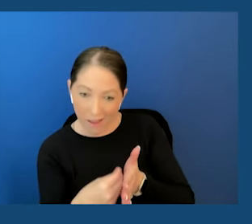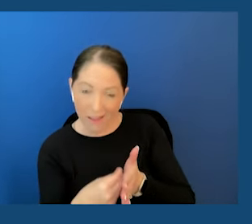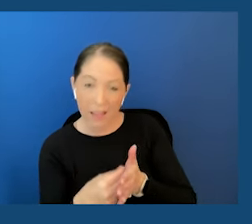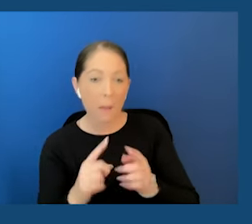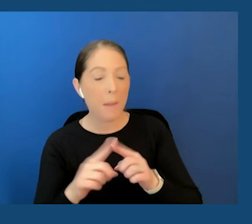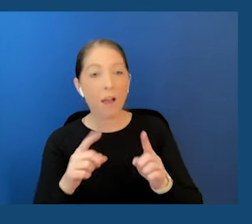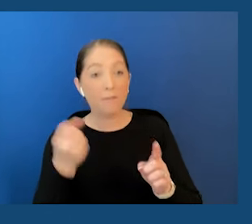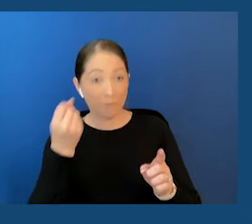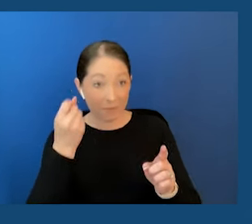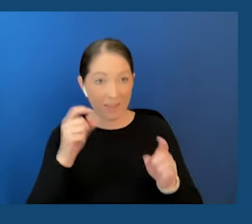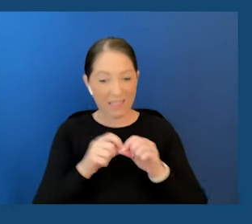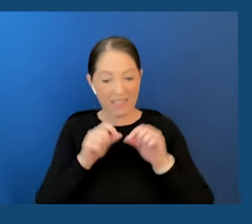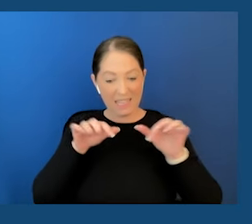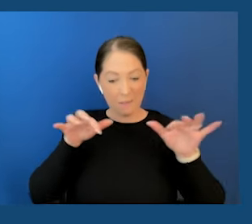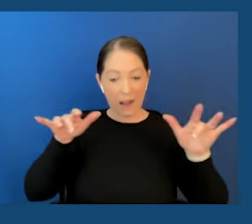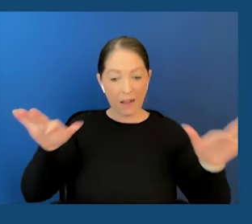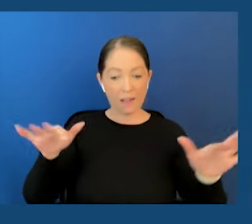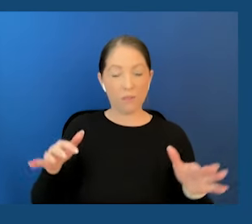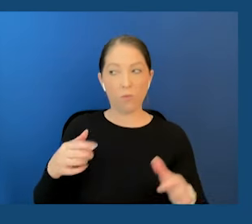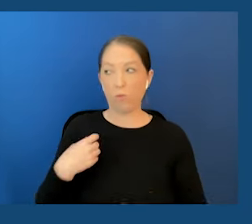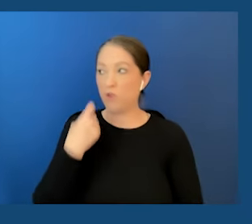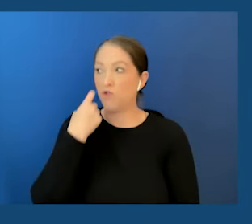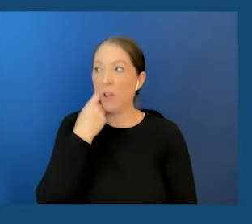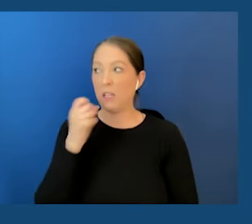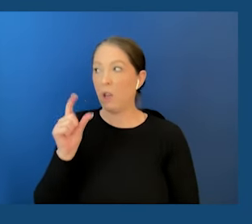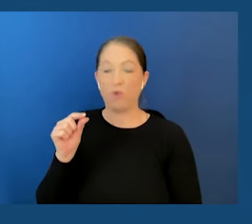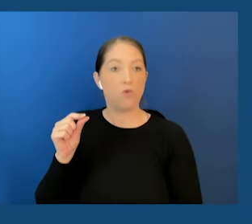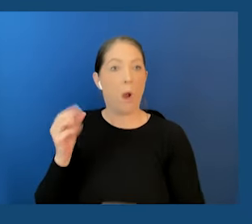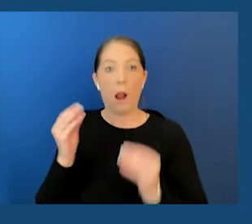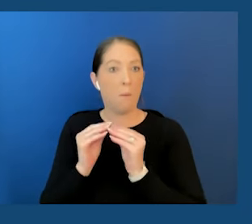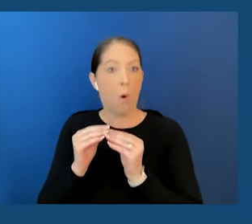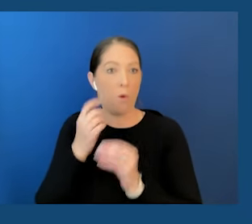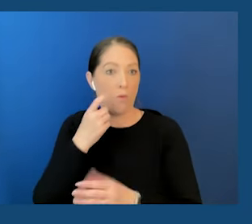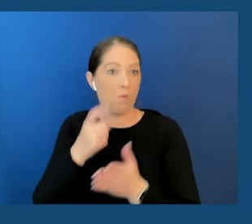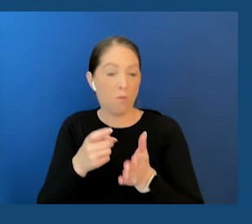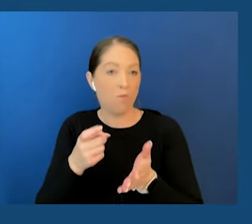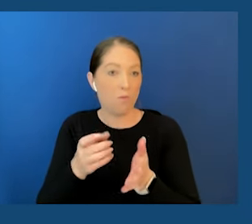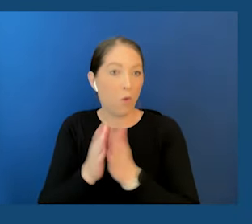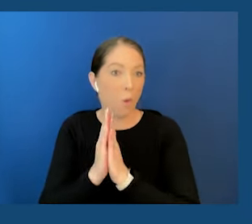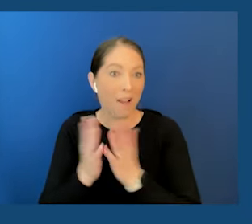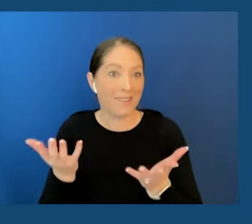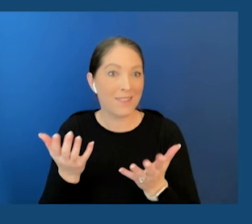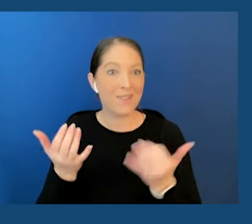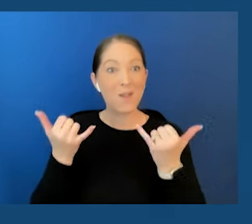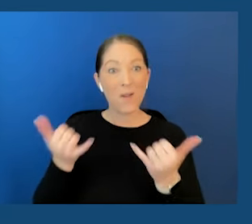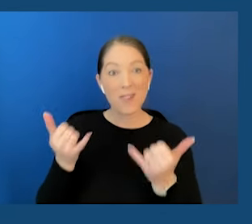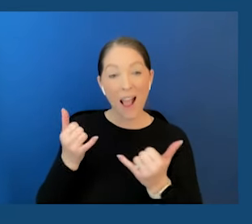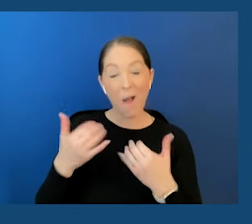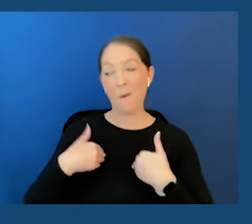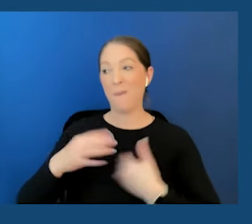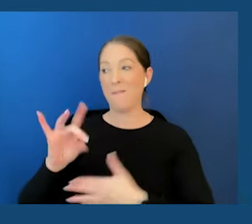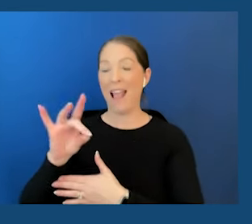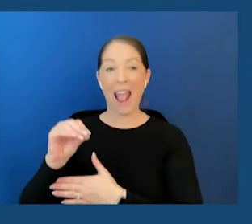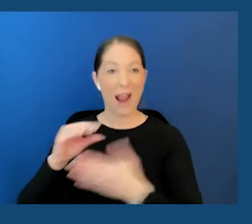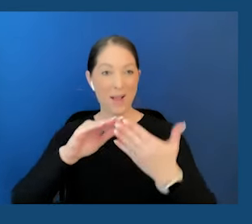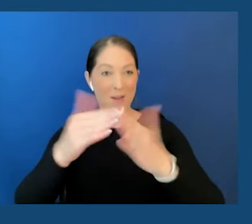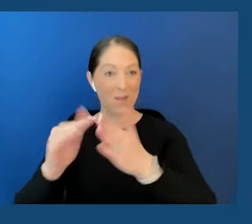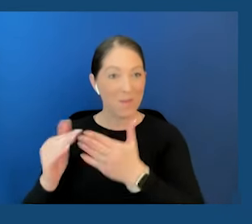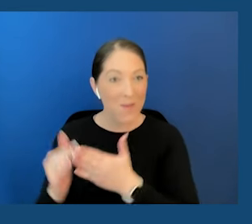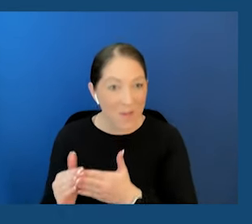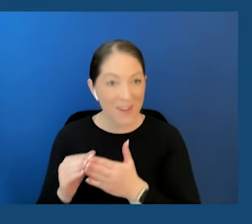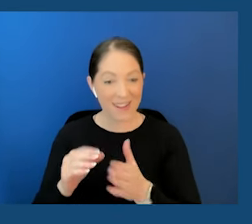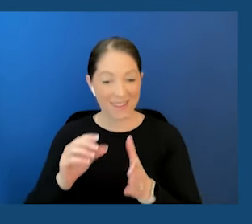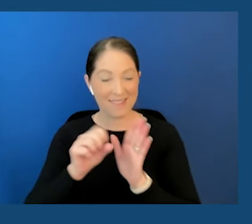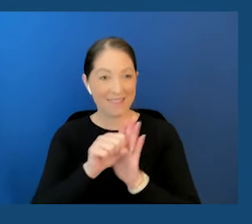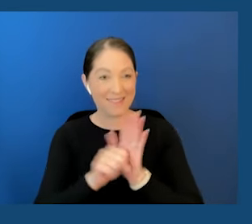we had 20 more requests just the night before. So we now have over 80 communities throughout the state, and it's just getting started. And this